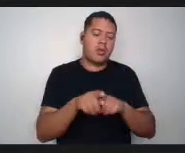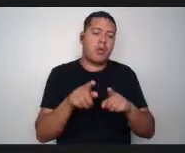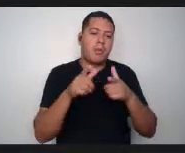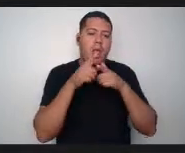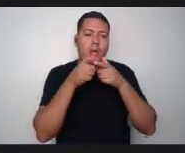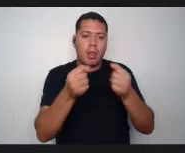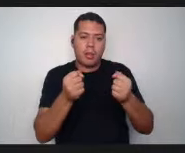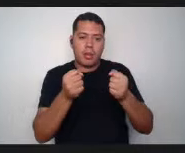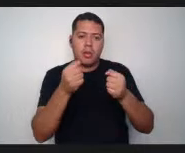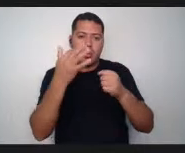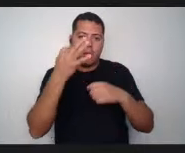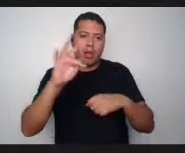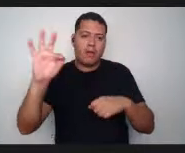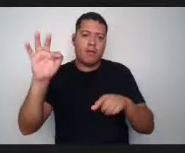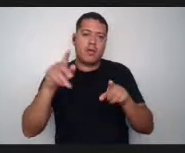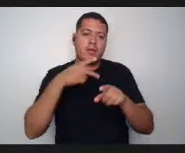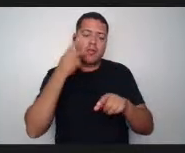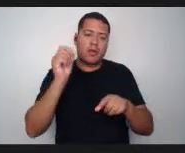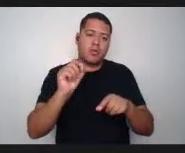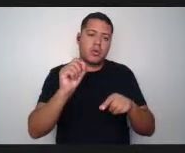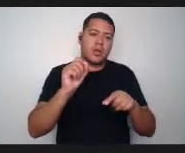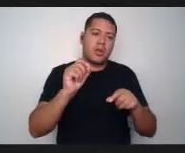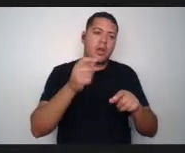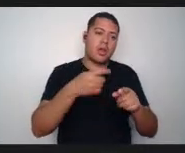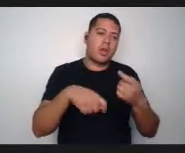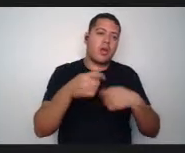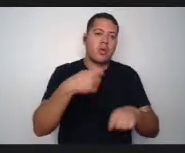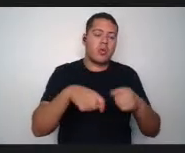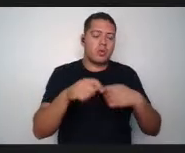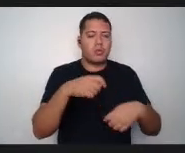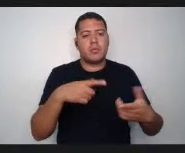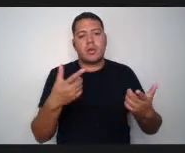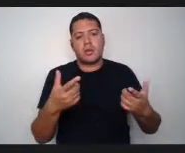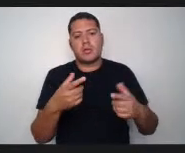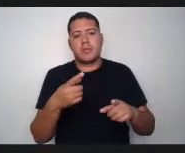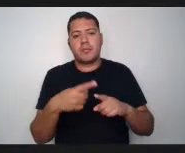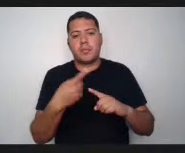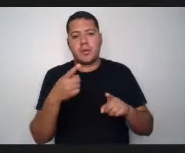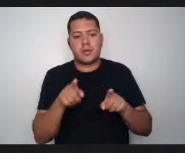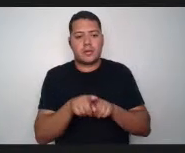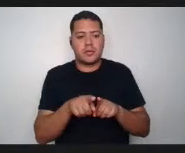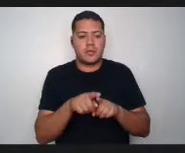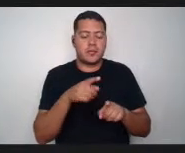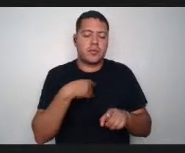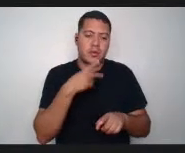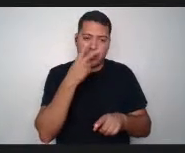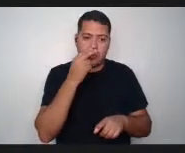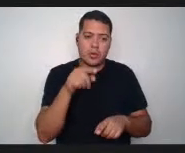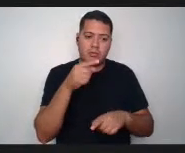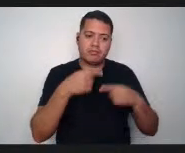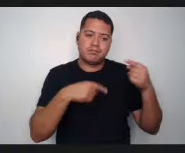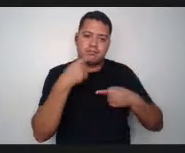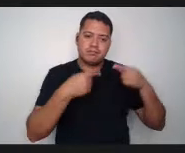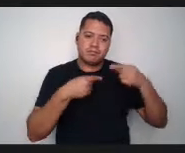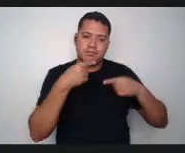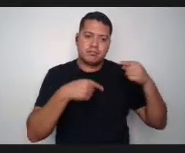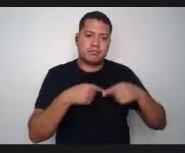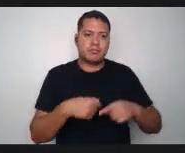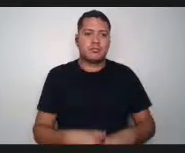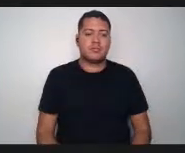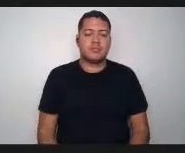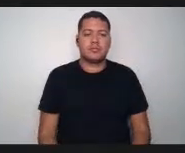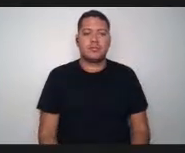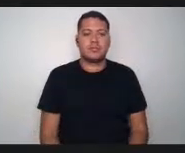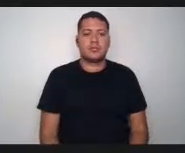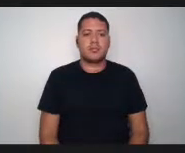labor platforms, and then sometimes in French we say the number economies, the economy